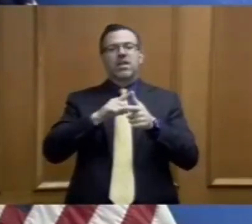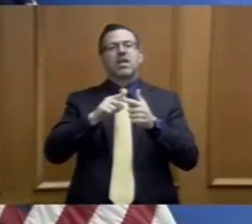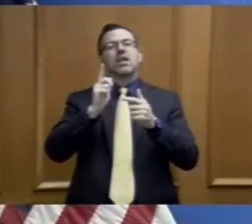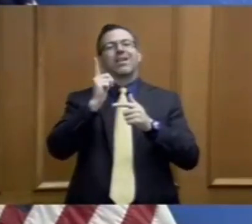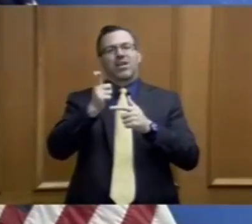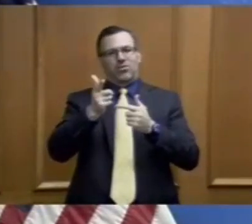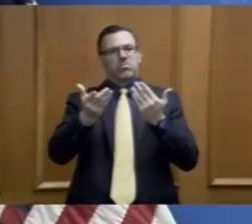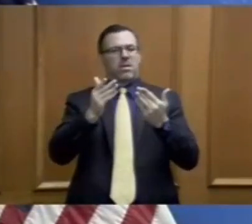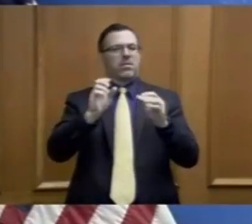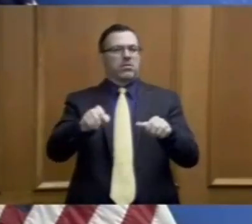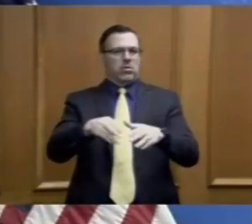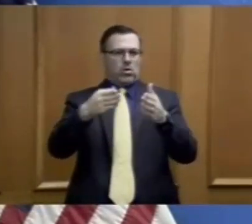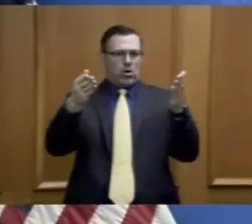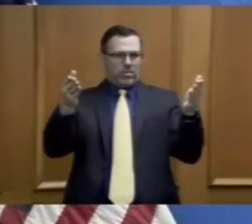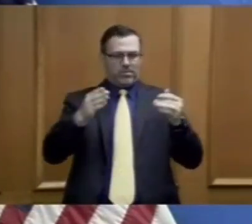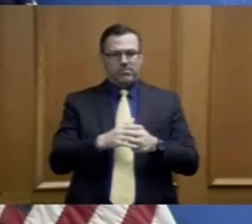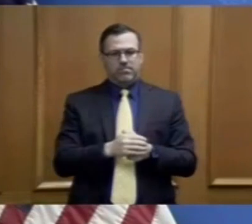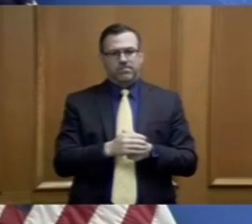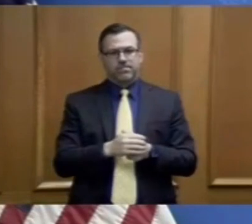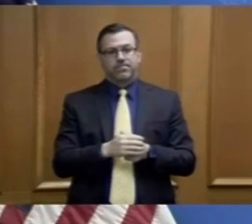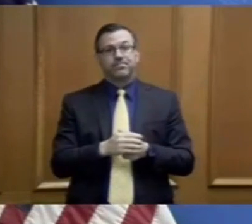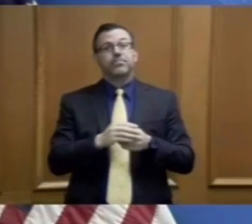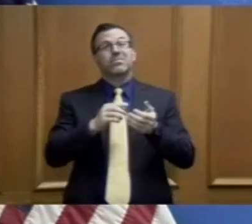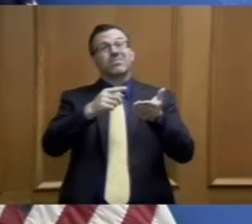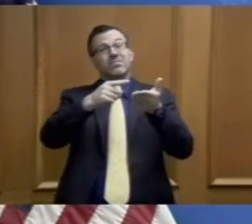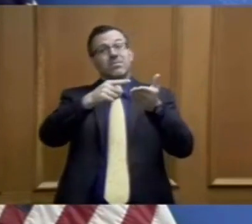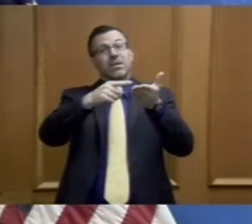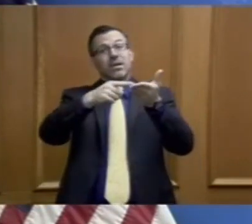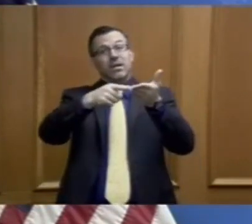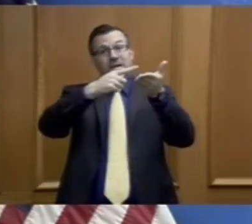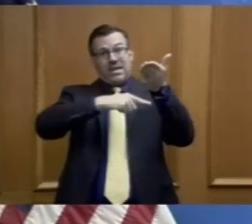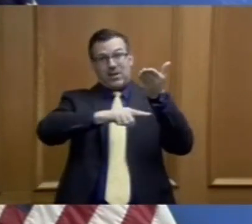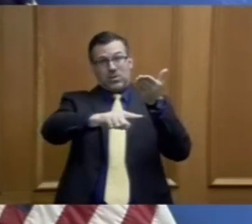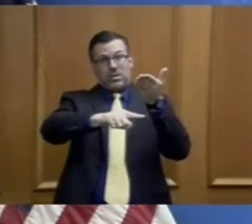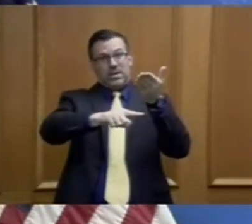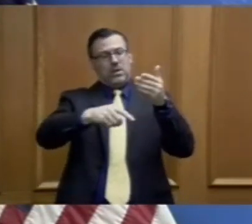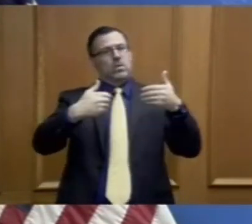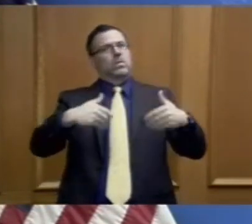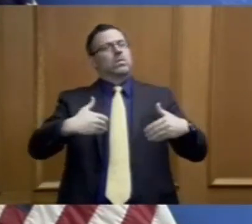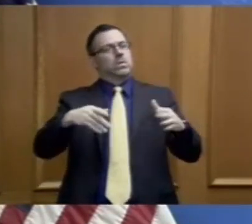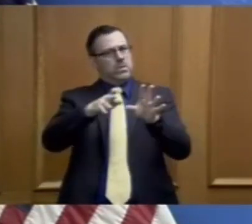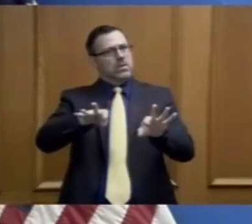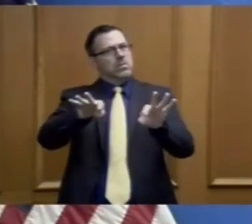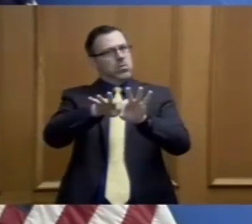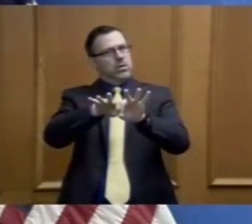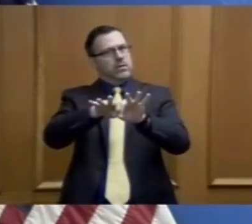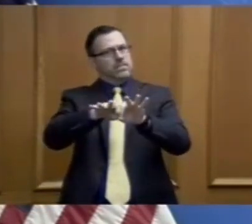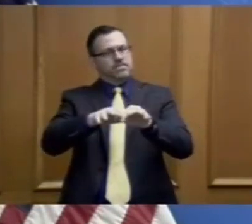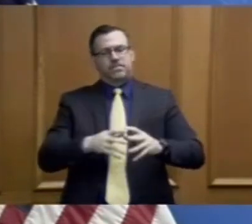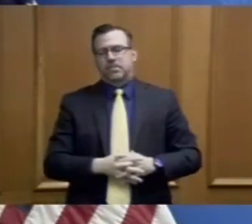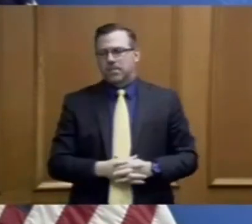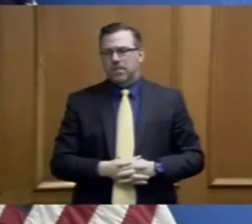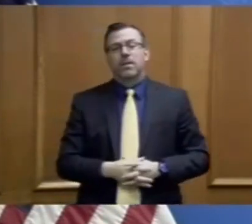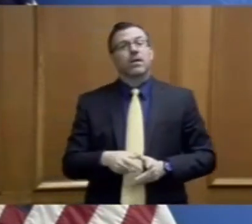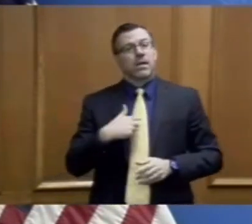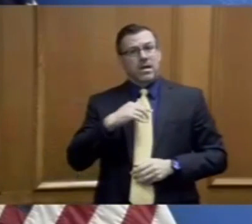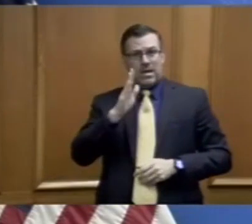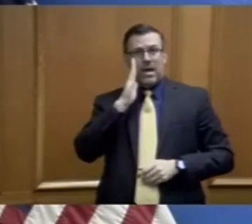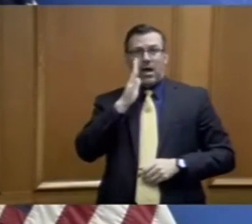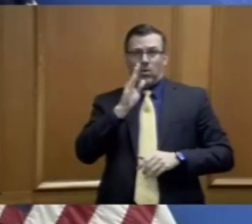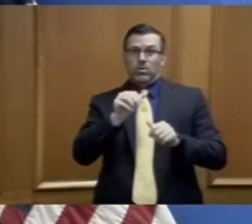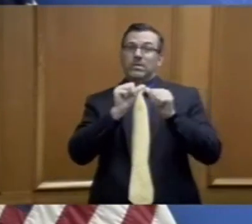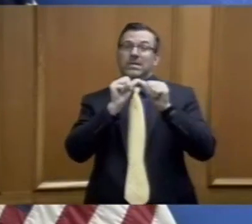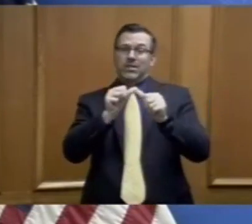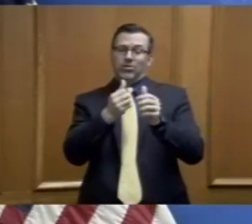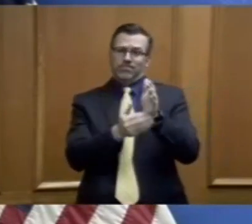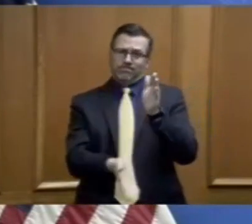Next week is important for Tennessee. You've heard me say it a million times, but I will continue to repeat